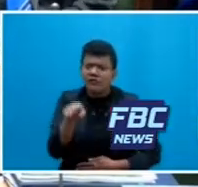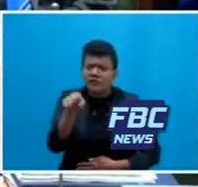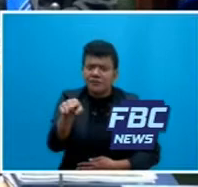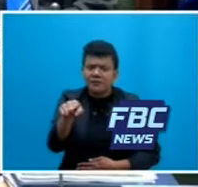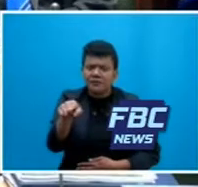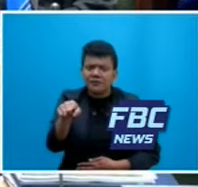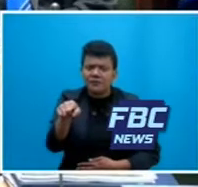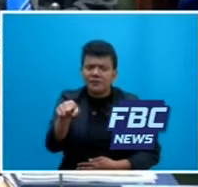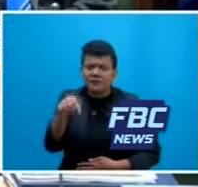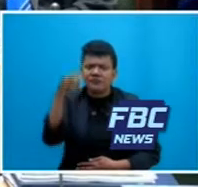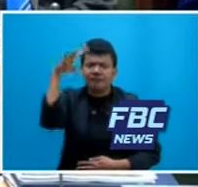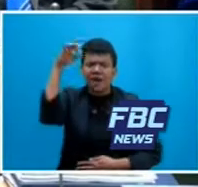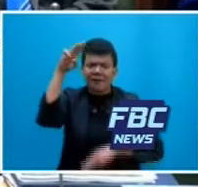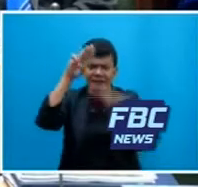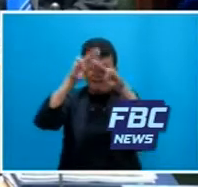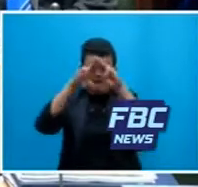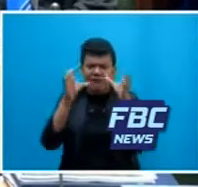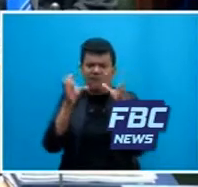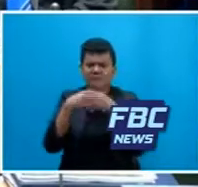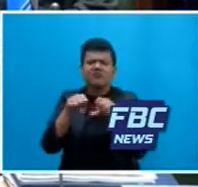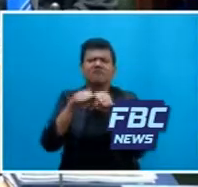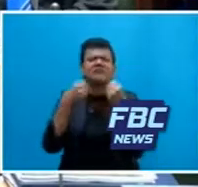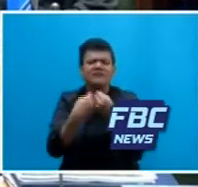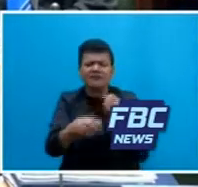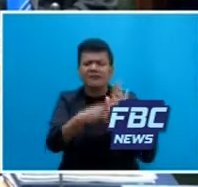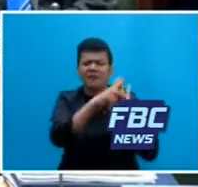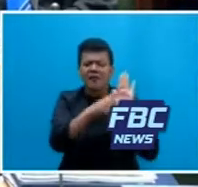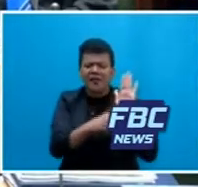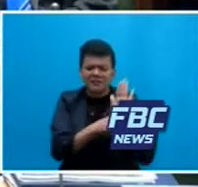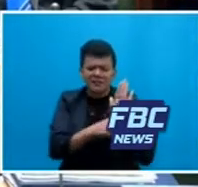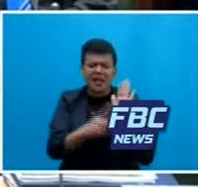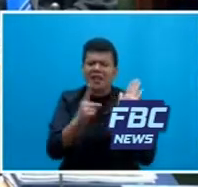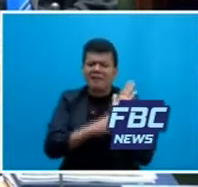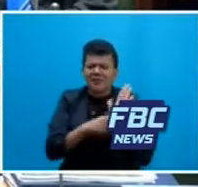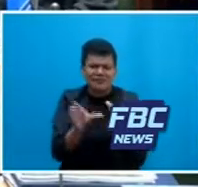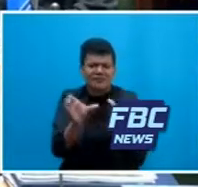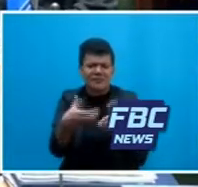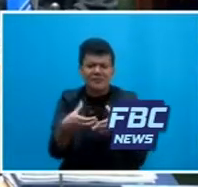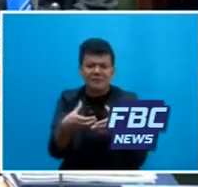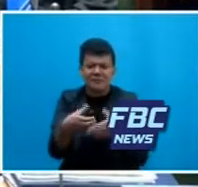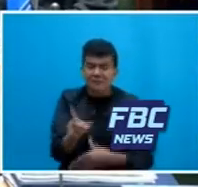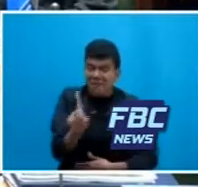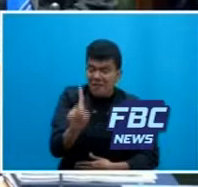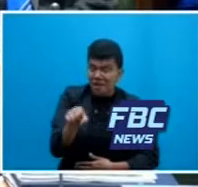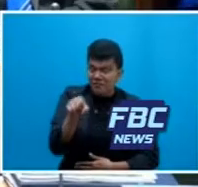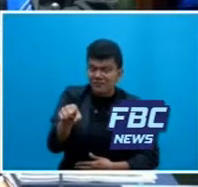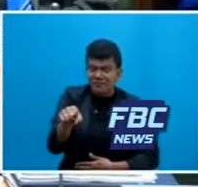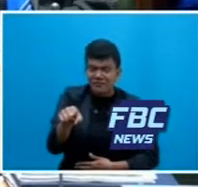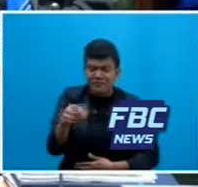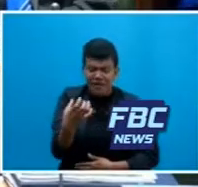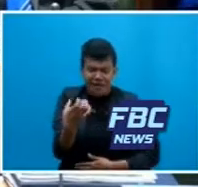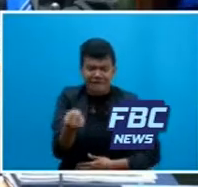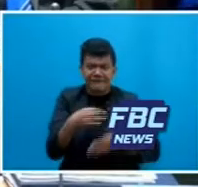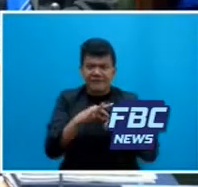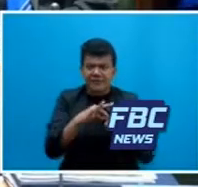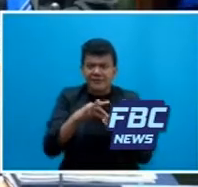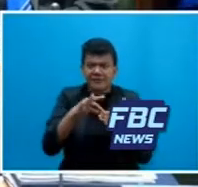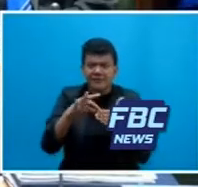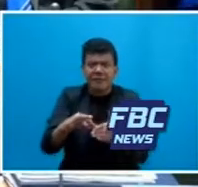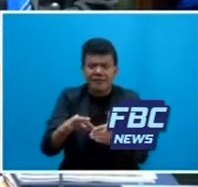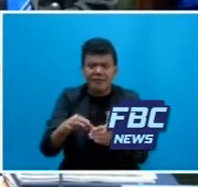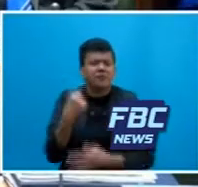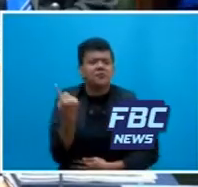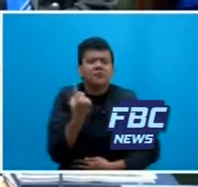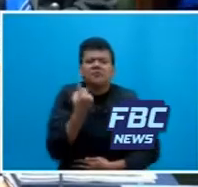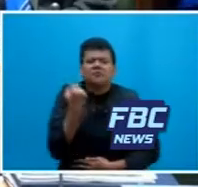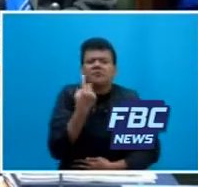Democratic Liberal Party, but you have a staunch nationalist as your leader. That is